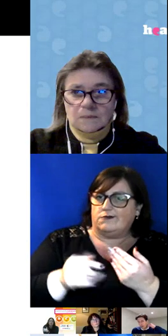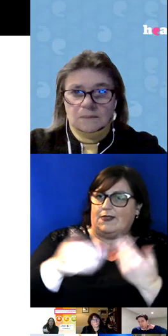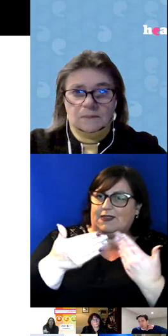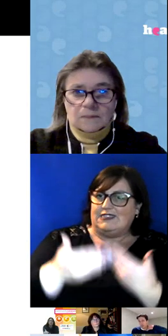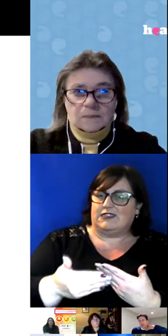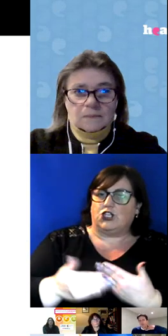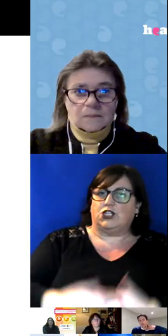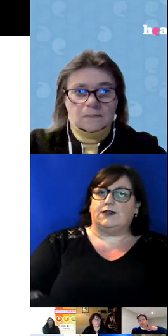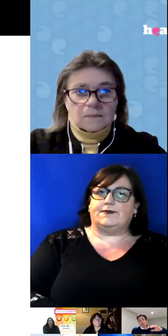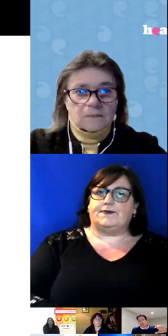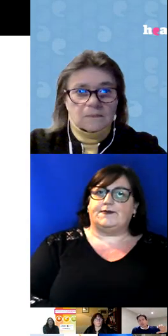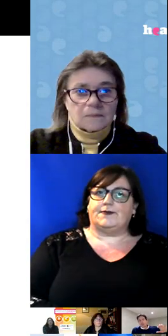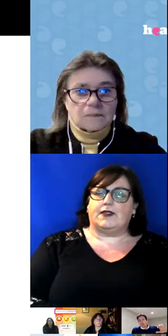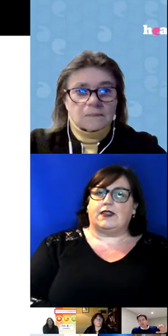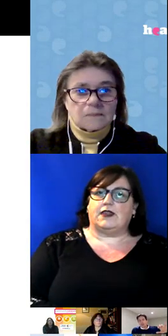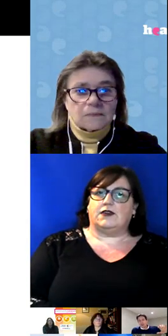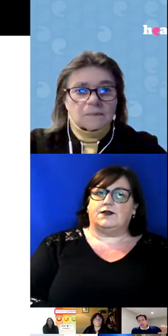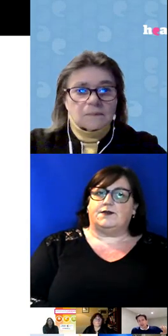So let me jump in.